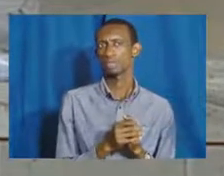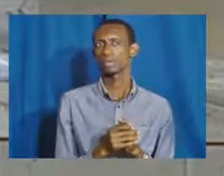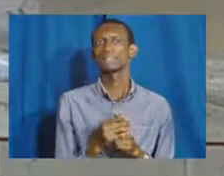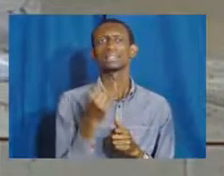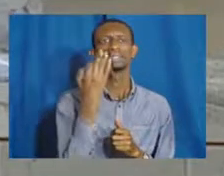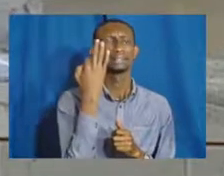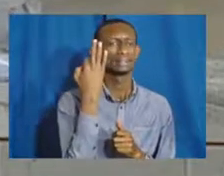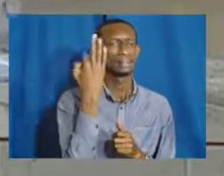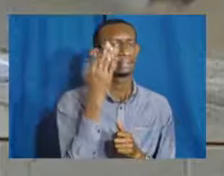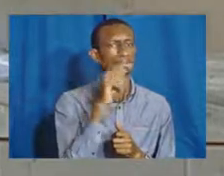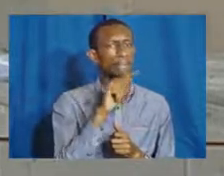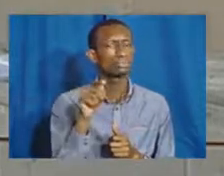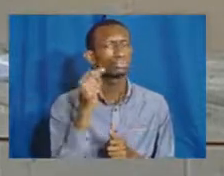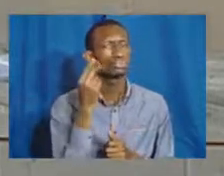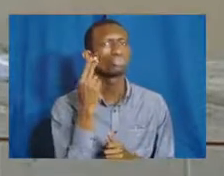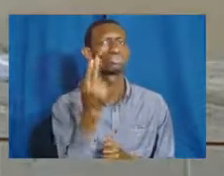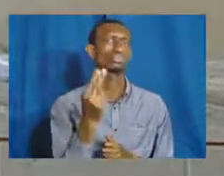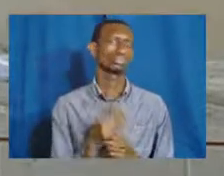divided by 2.